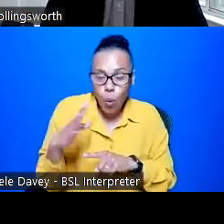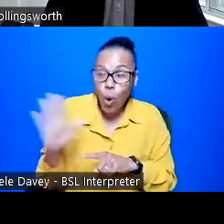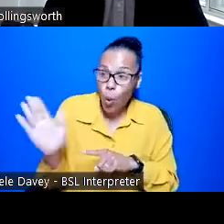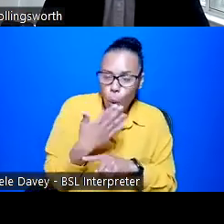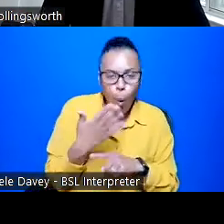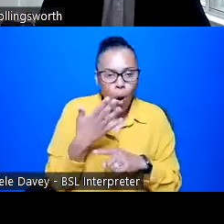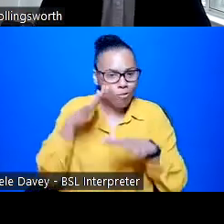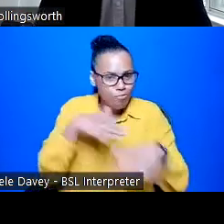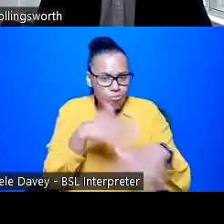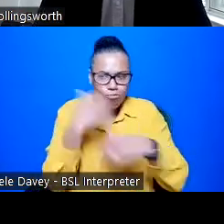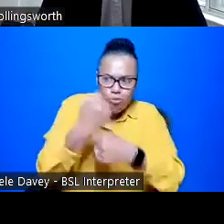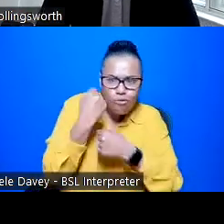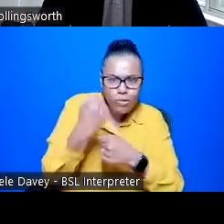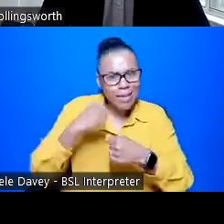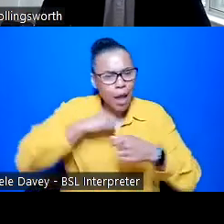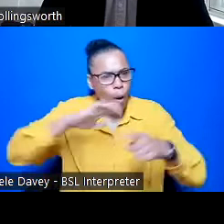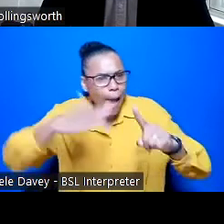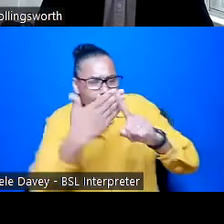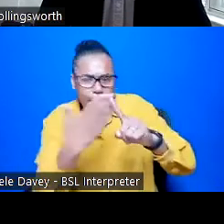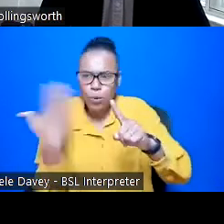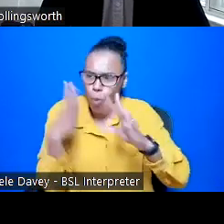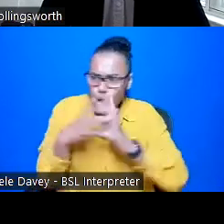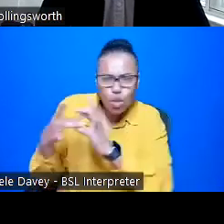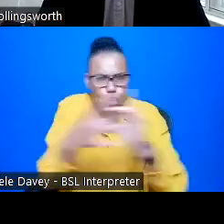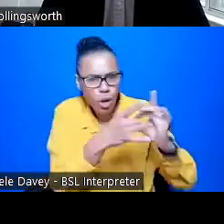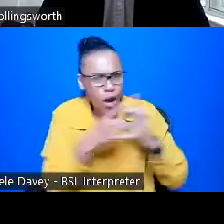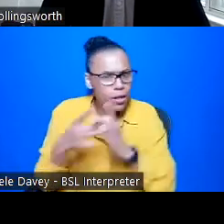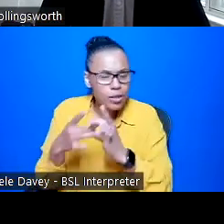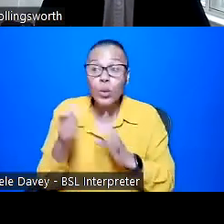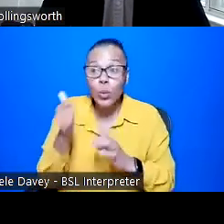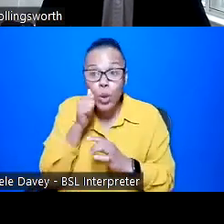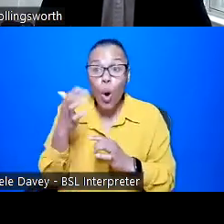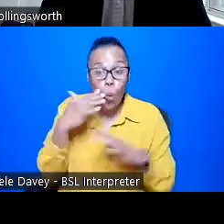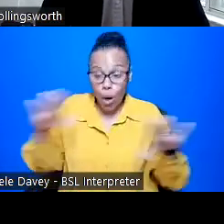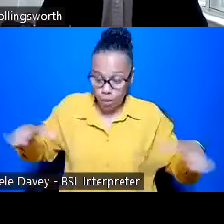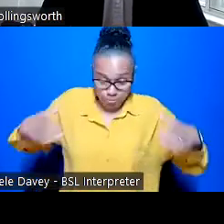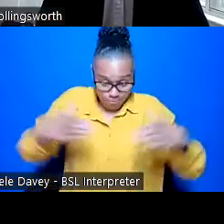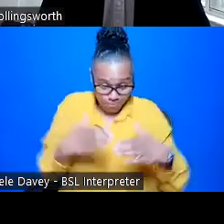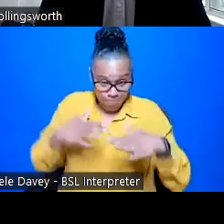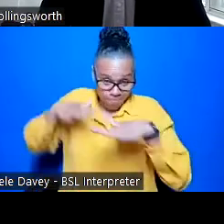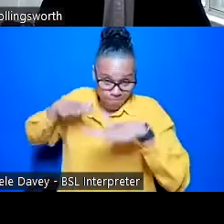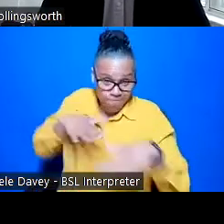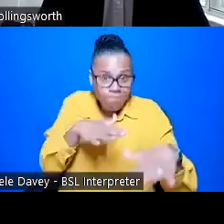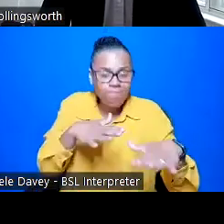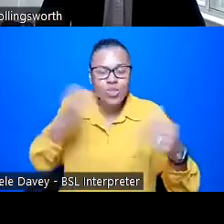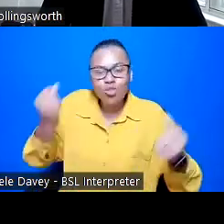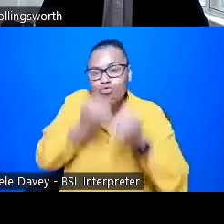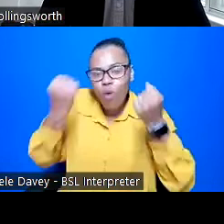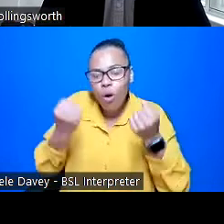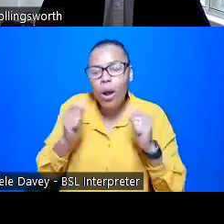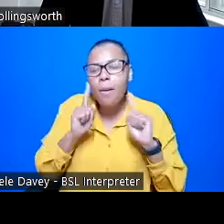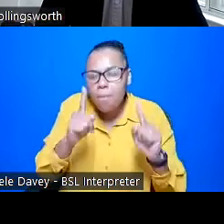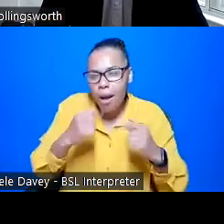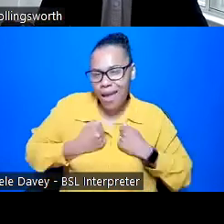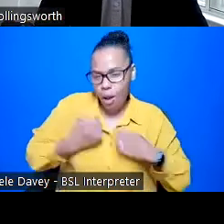ambition. We believe at core that when we move, we're stronger, that the purpose of our work is to create